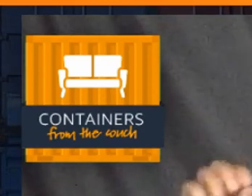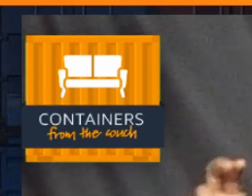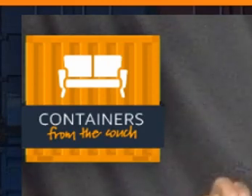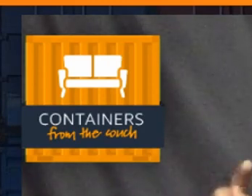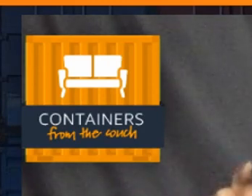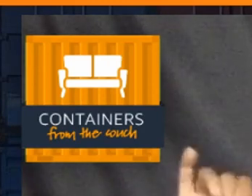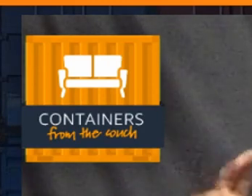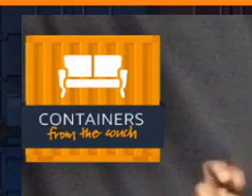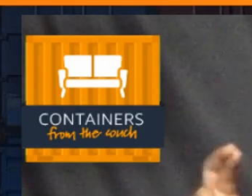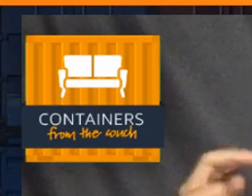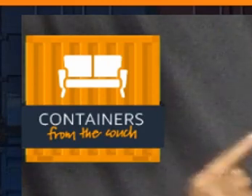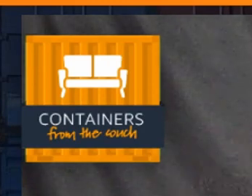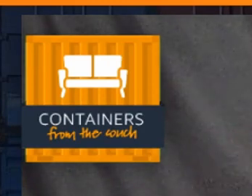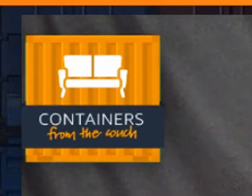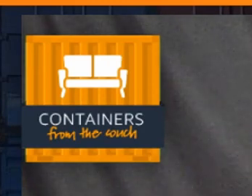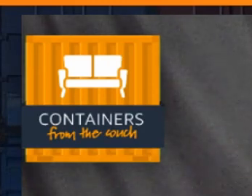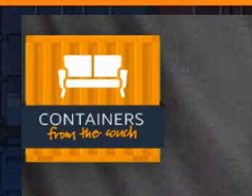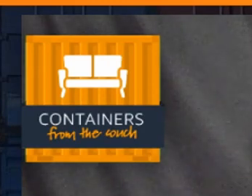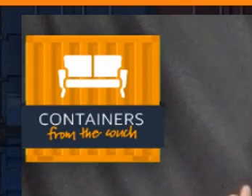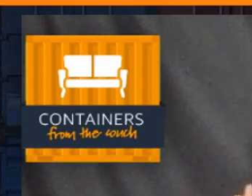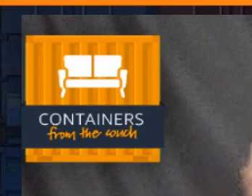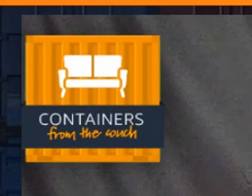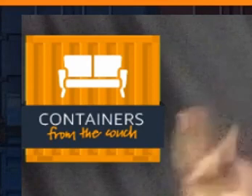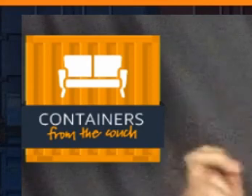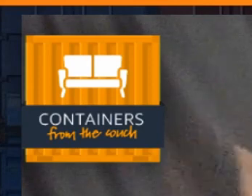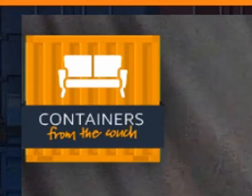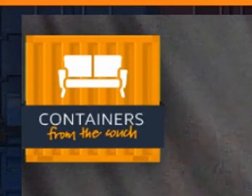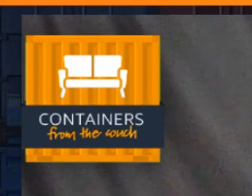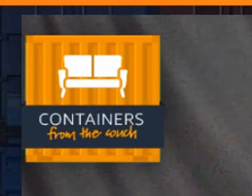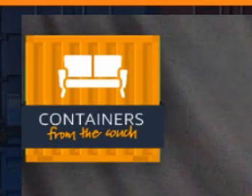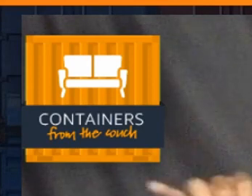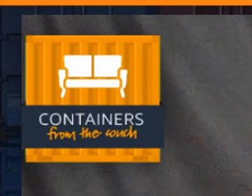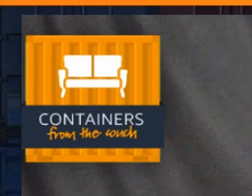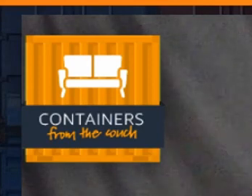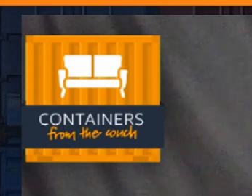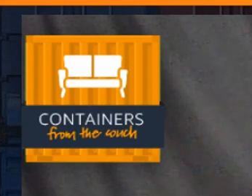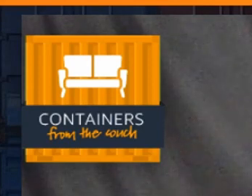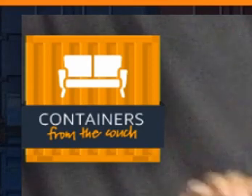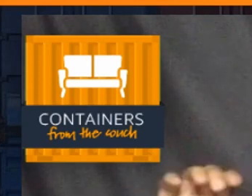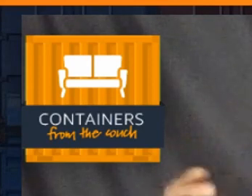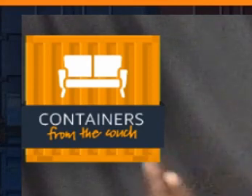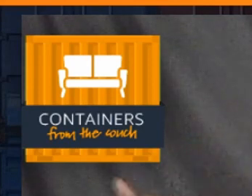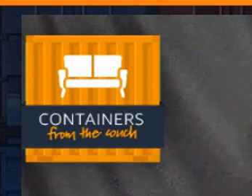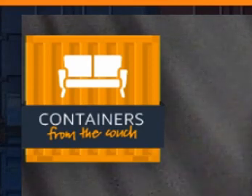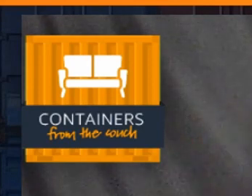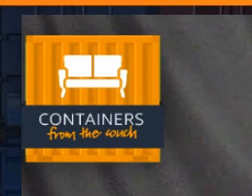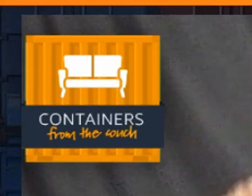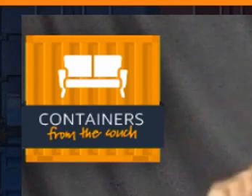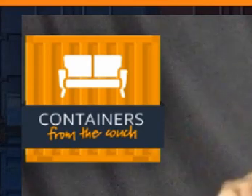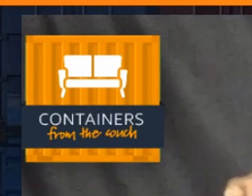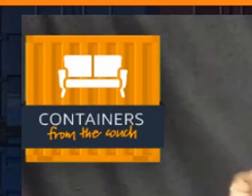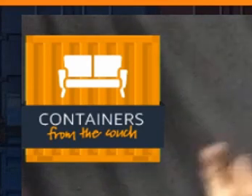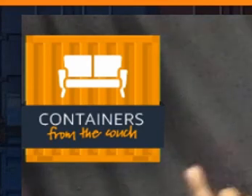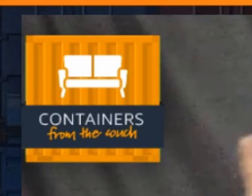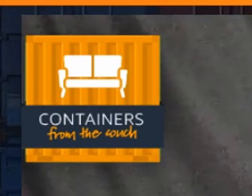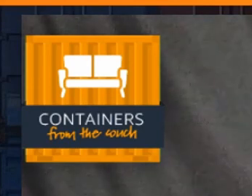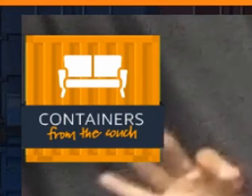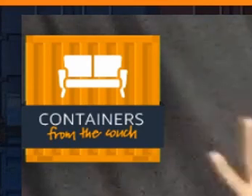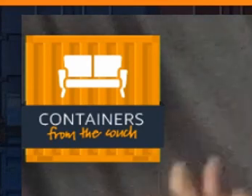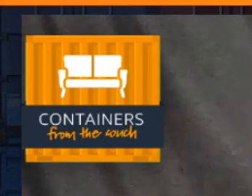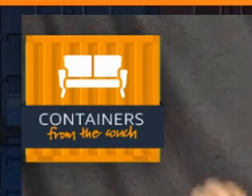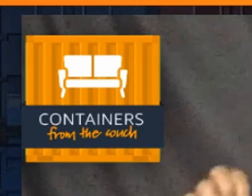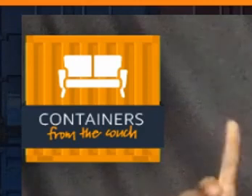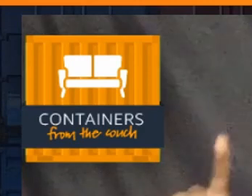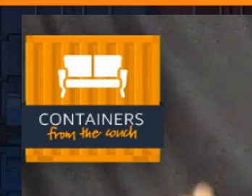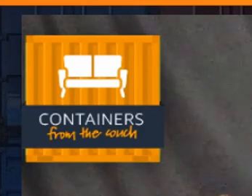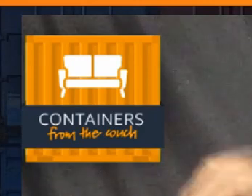And so we will be back tomorrow at the same time. Chris and Sai are going to be talking all about EKS Anywhere in the morning